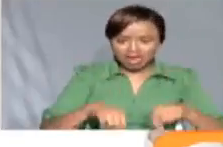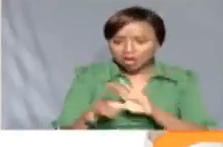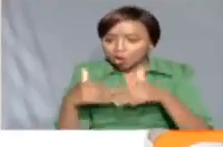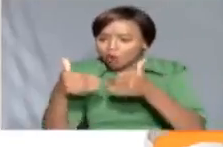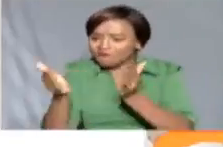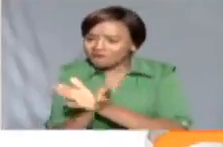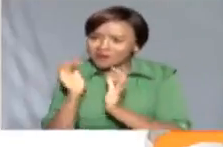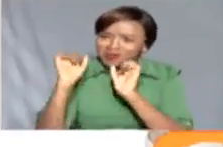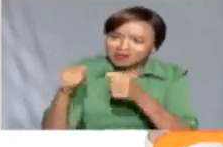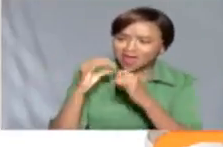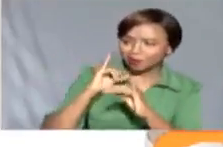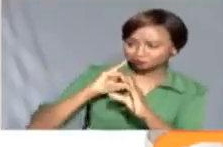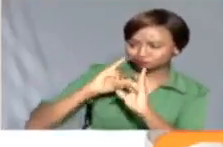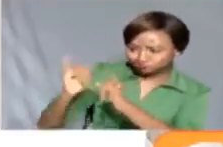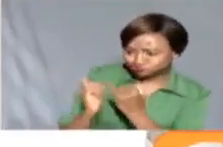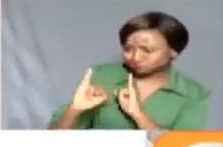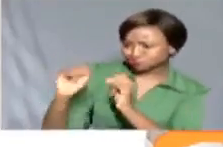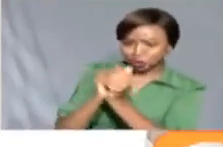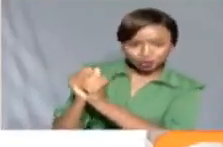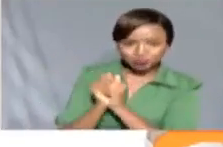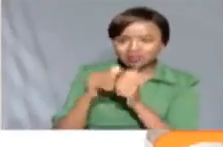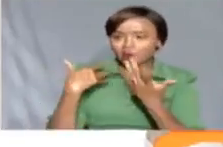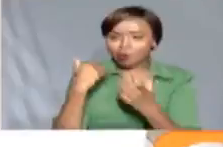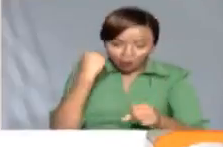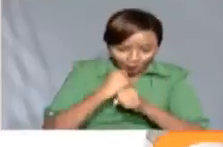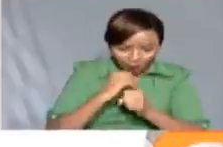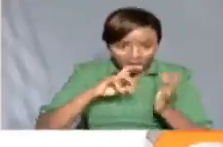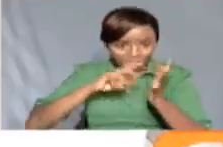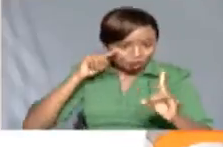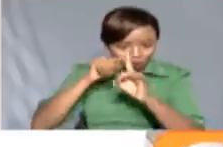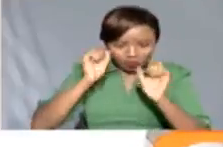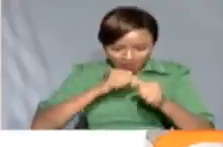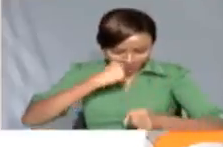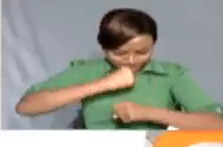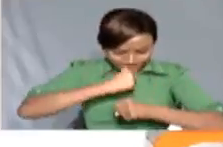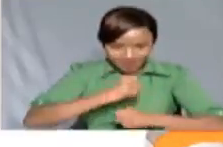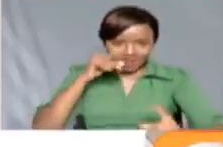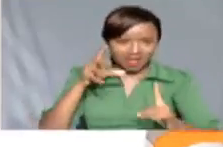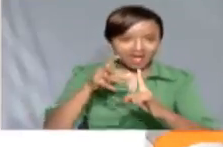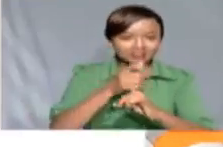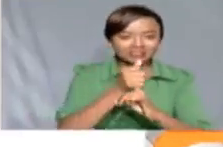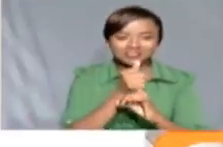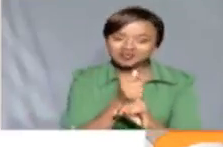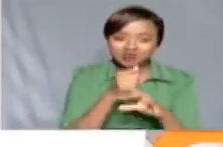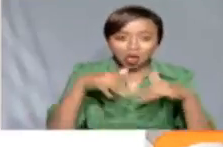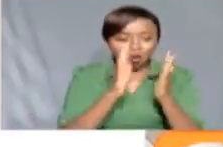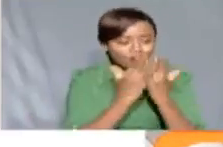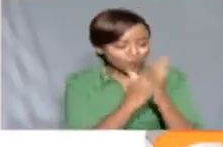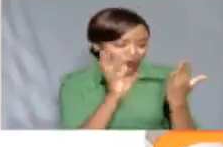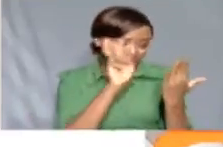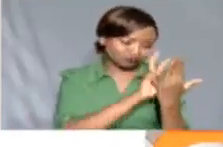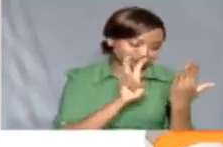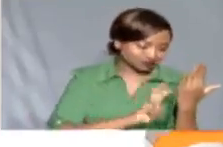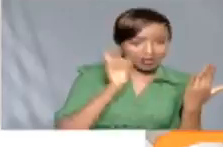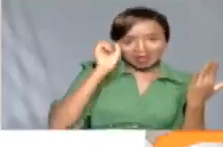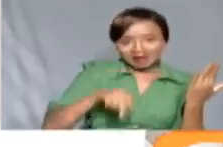family member to reach out to, a task to be finished, an expenditure to be avoided, a project to be completed, a book to read